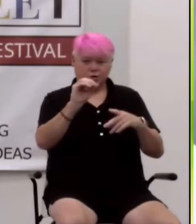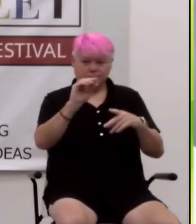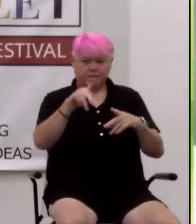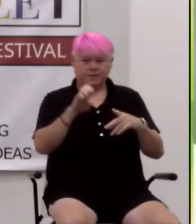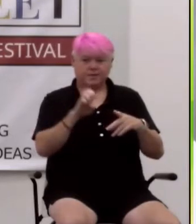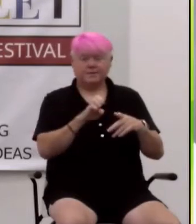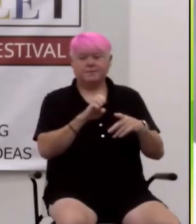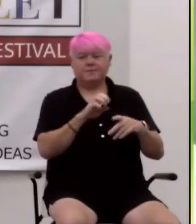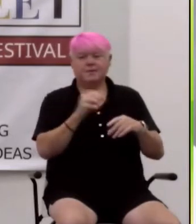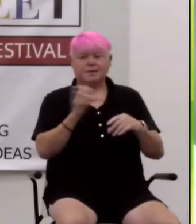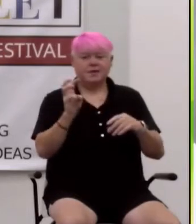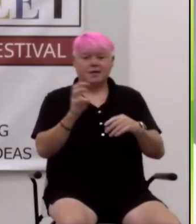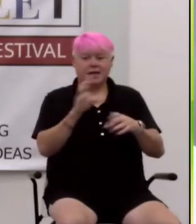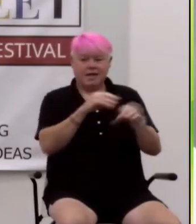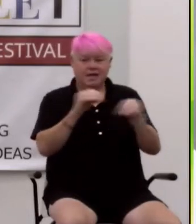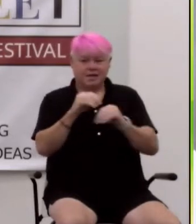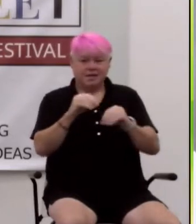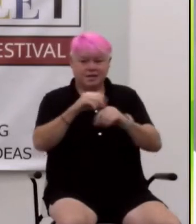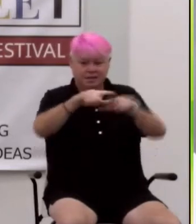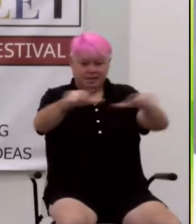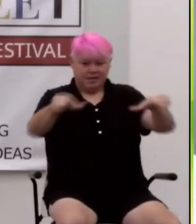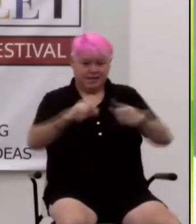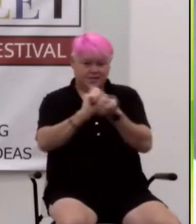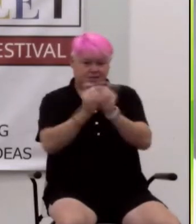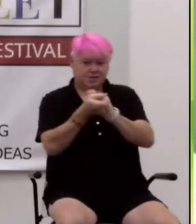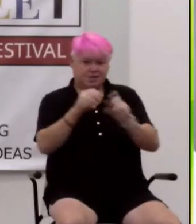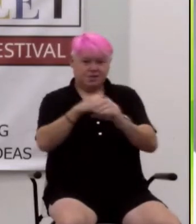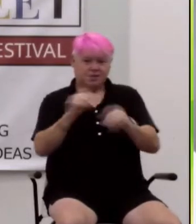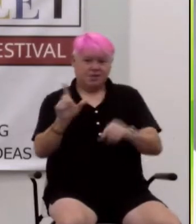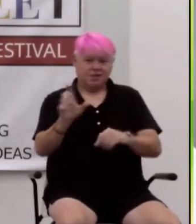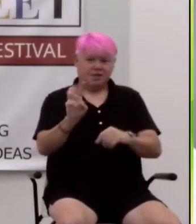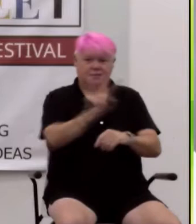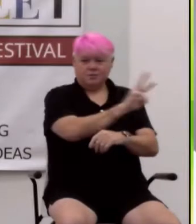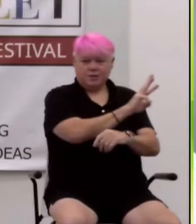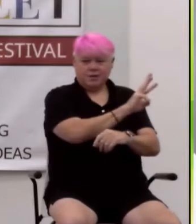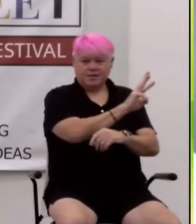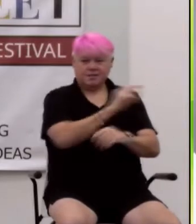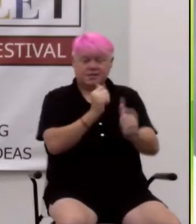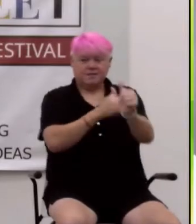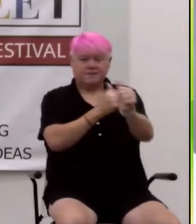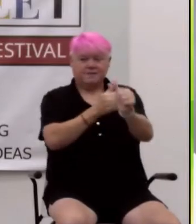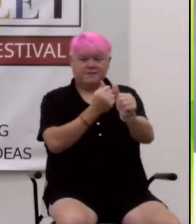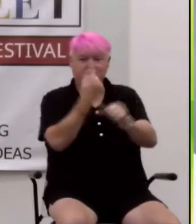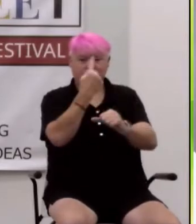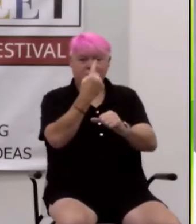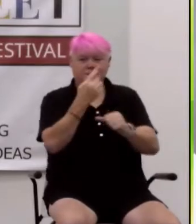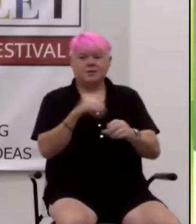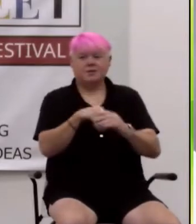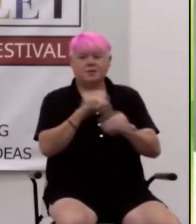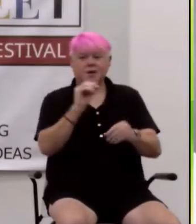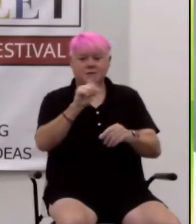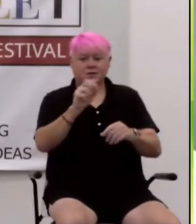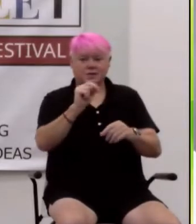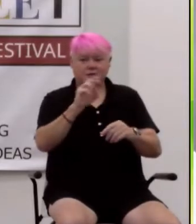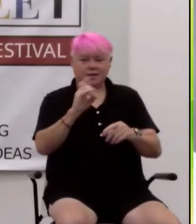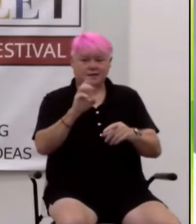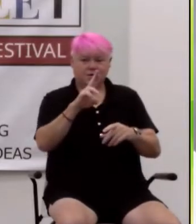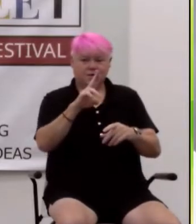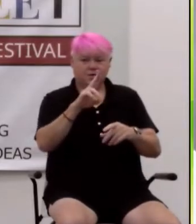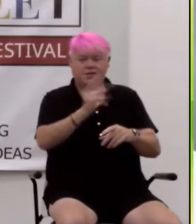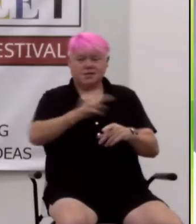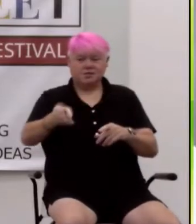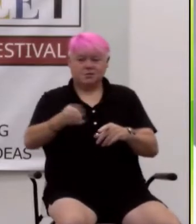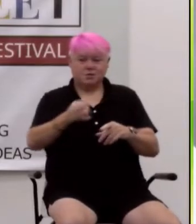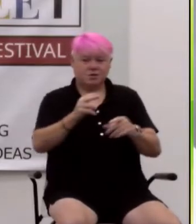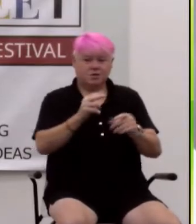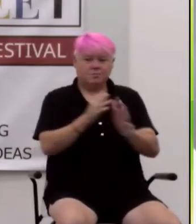the West, Jill Adamson's follow-up to her award-winning debut, The Outlander, is a vivid historical novel that draws